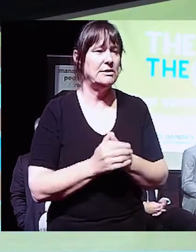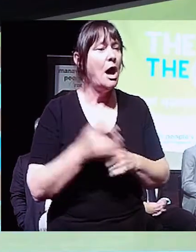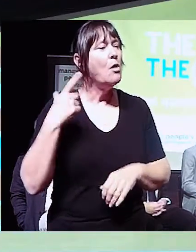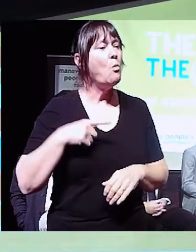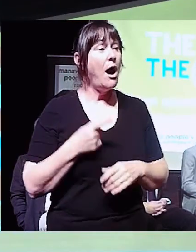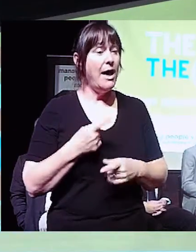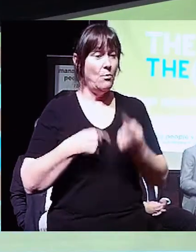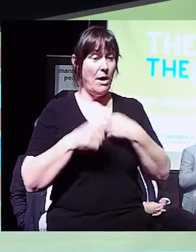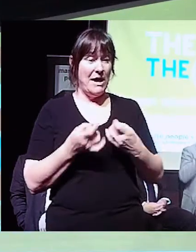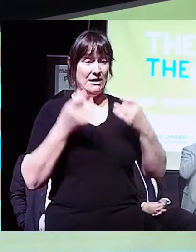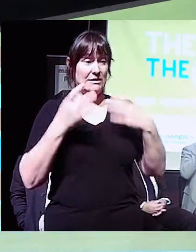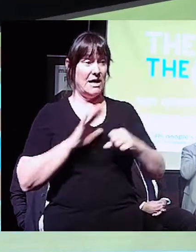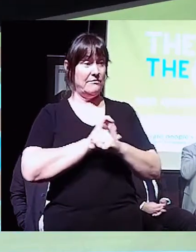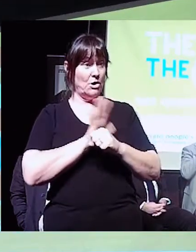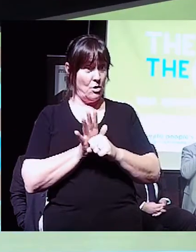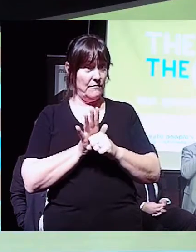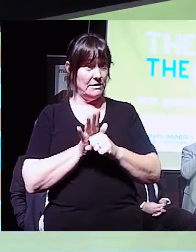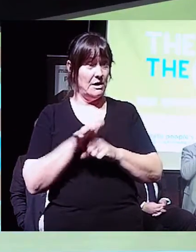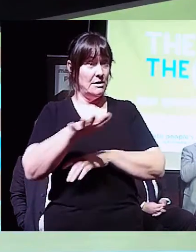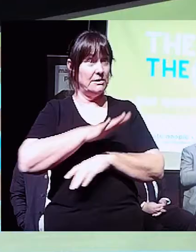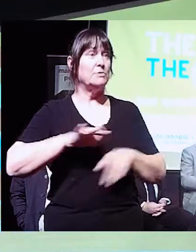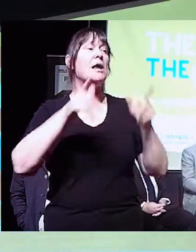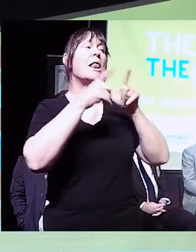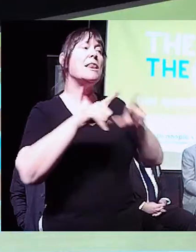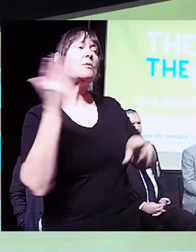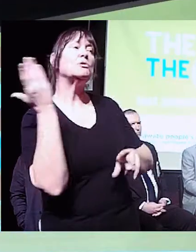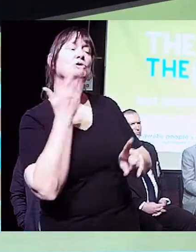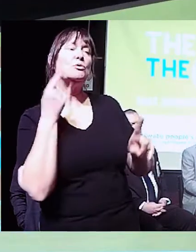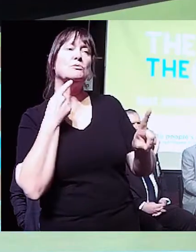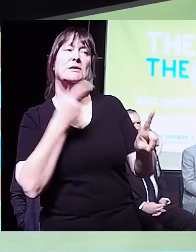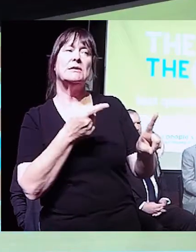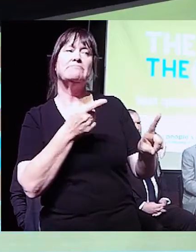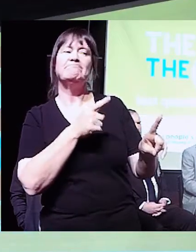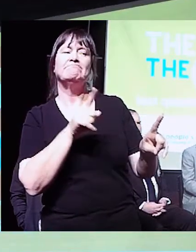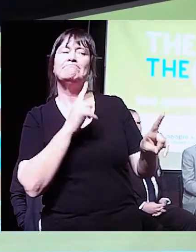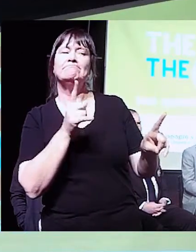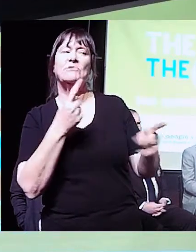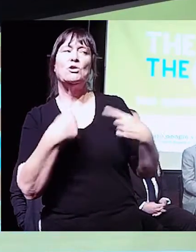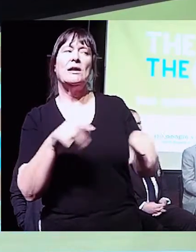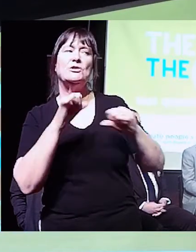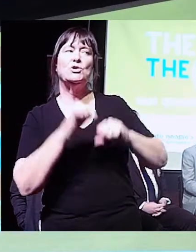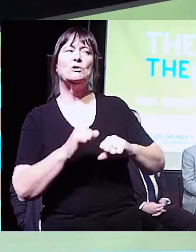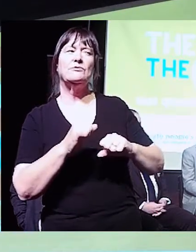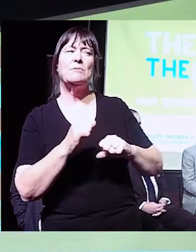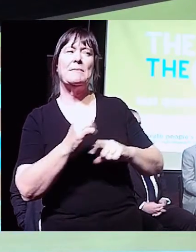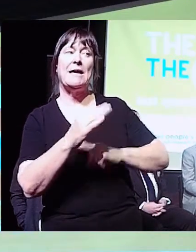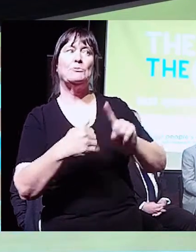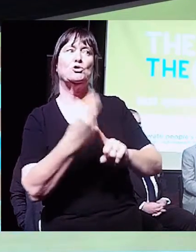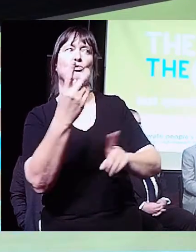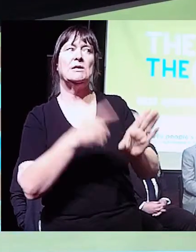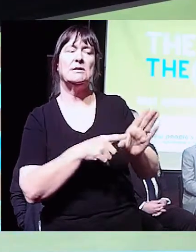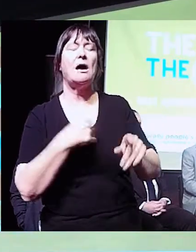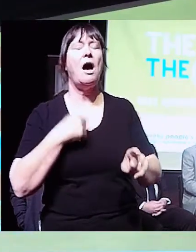on in this COVID situation, language schools were told, don't even think about having students again for at least 2 years?